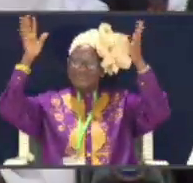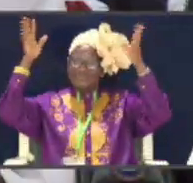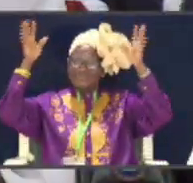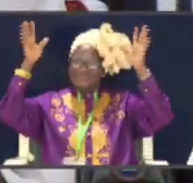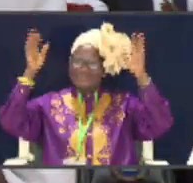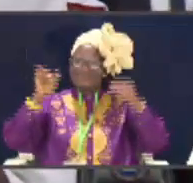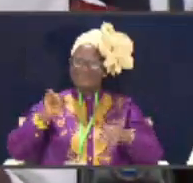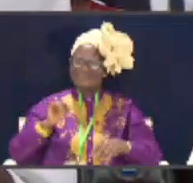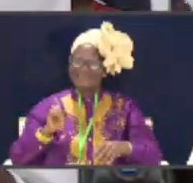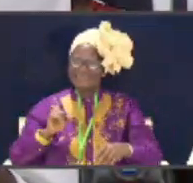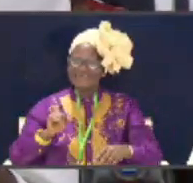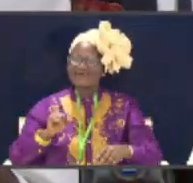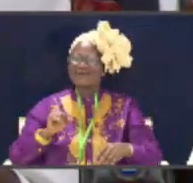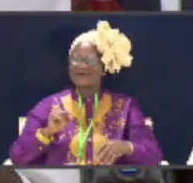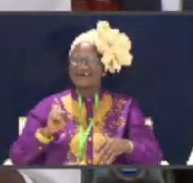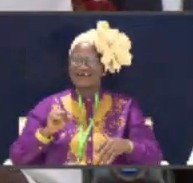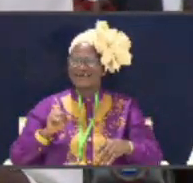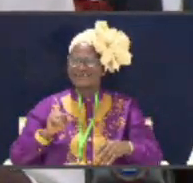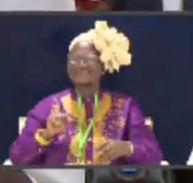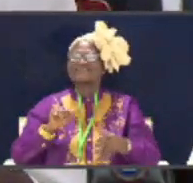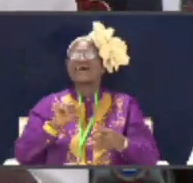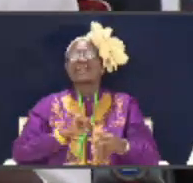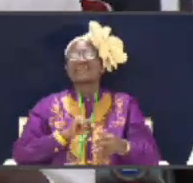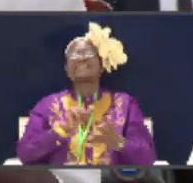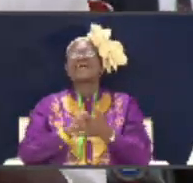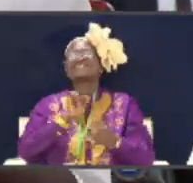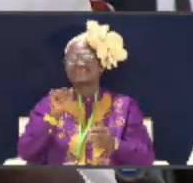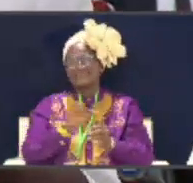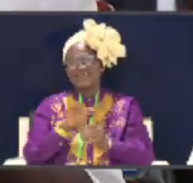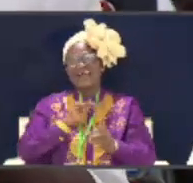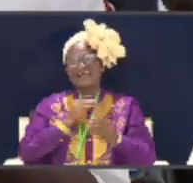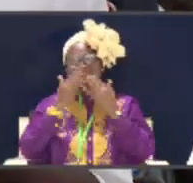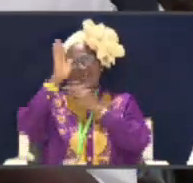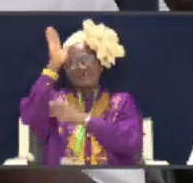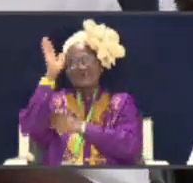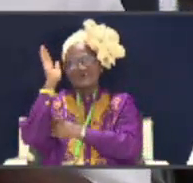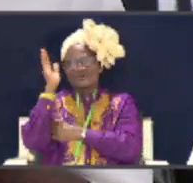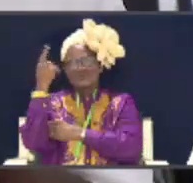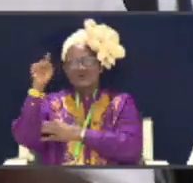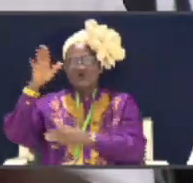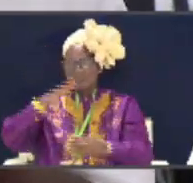I can't say more than that. That's enough. I thank God for my wife.